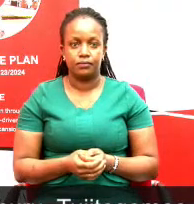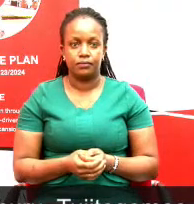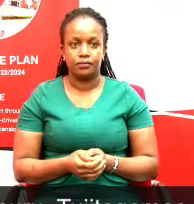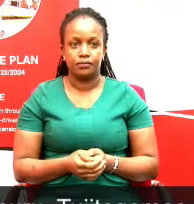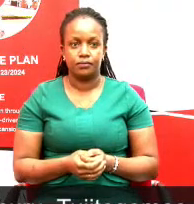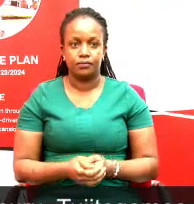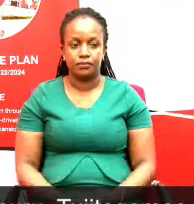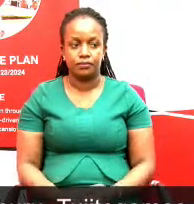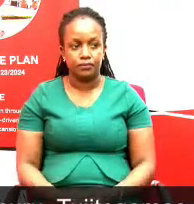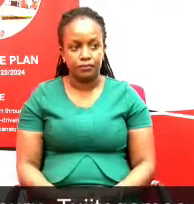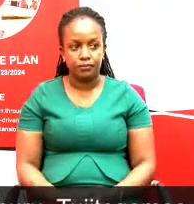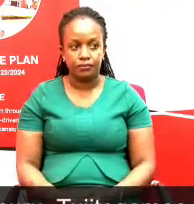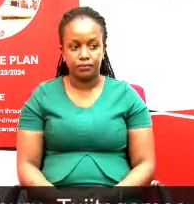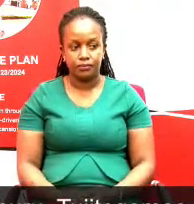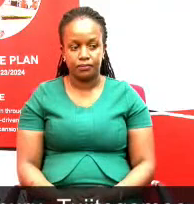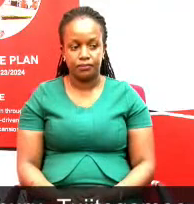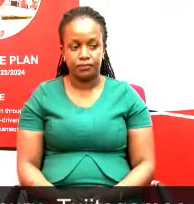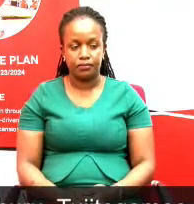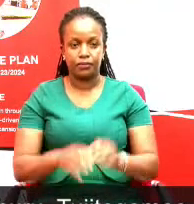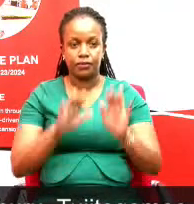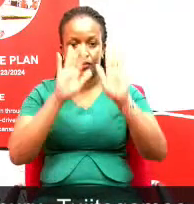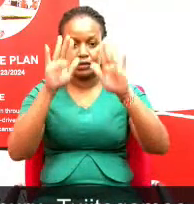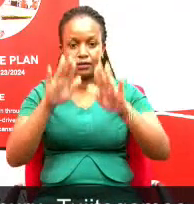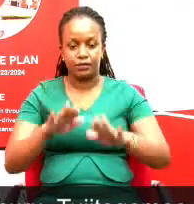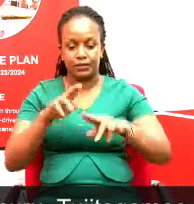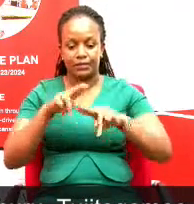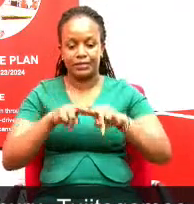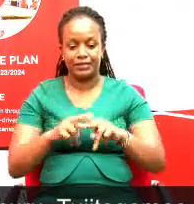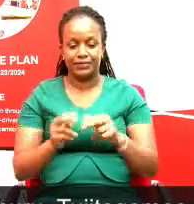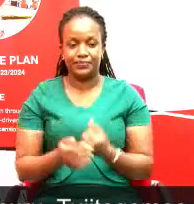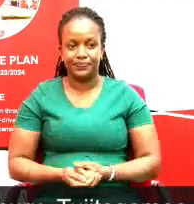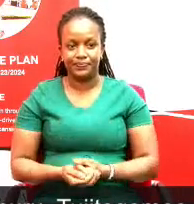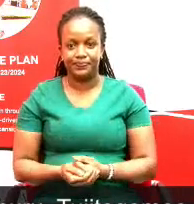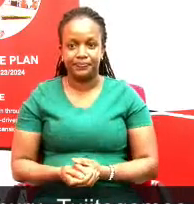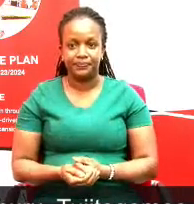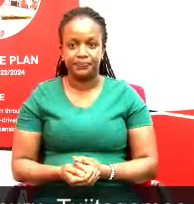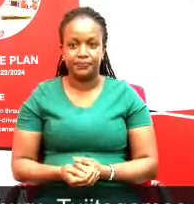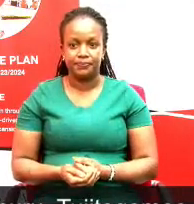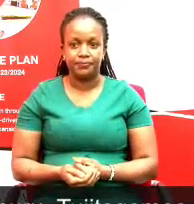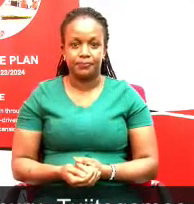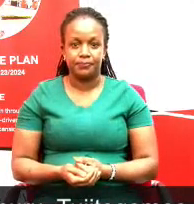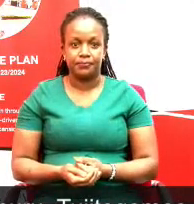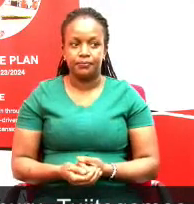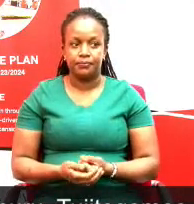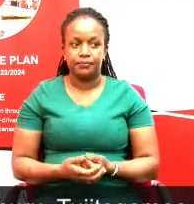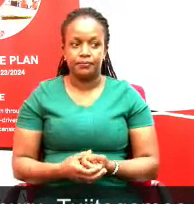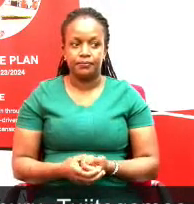Please be seated.